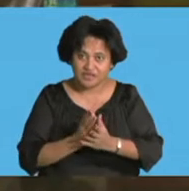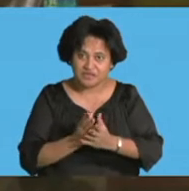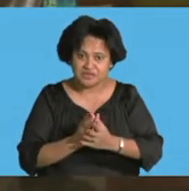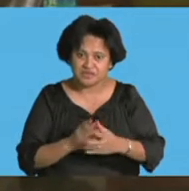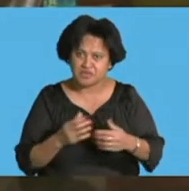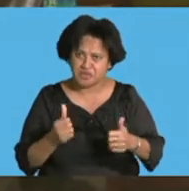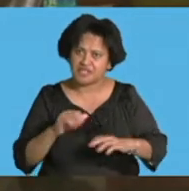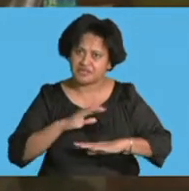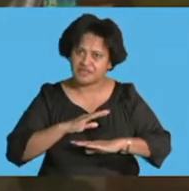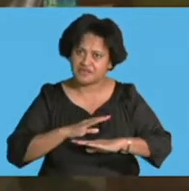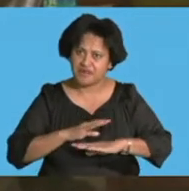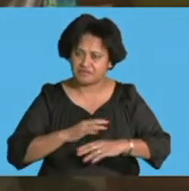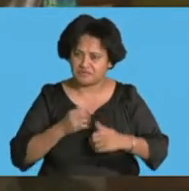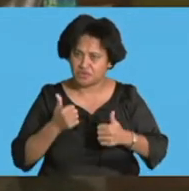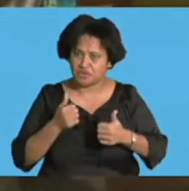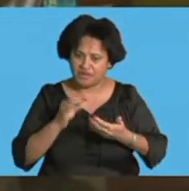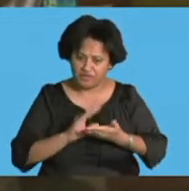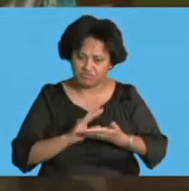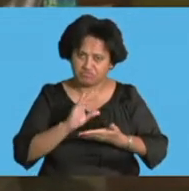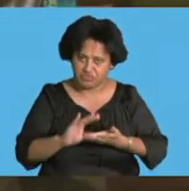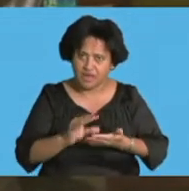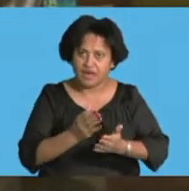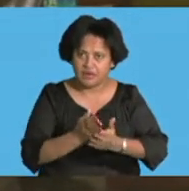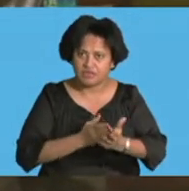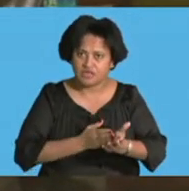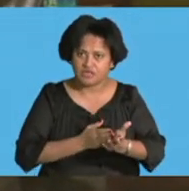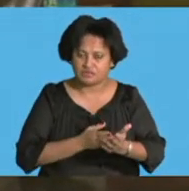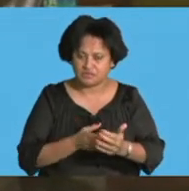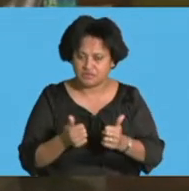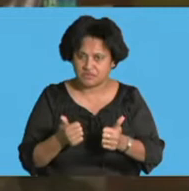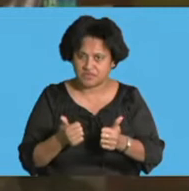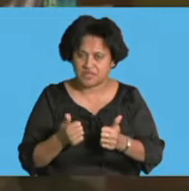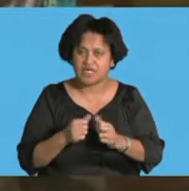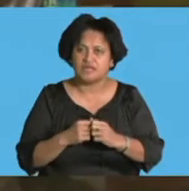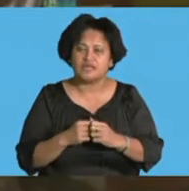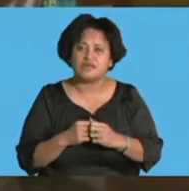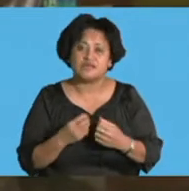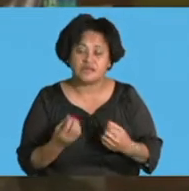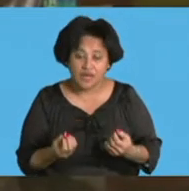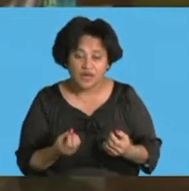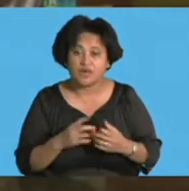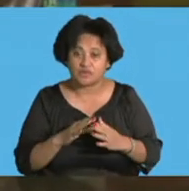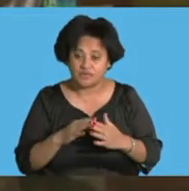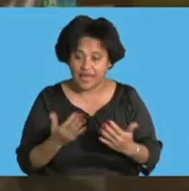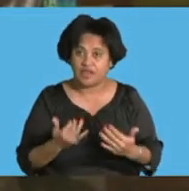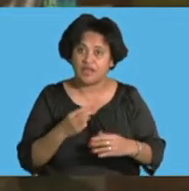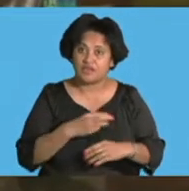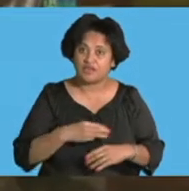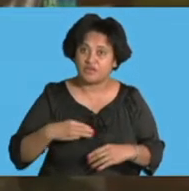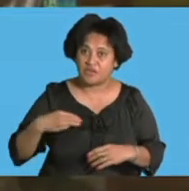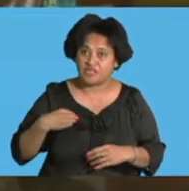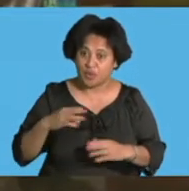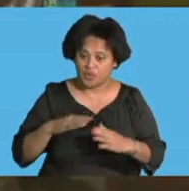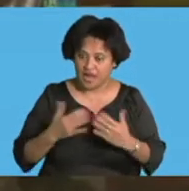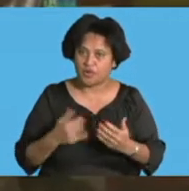budget it has been allocated to deliver its services. Most importantly, the Ministry will work hard to provide